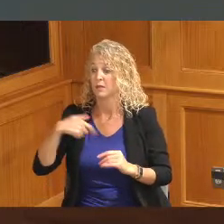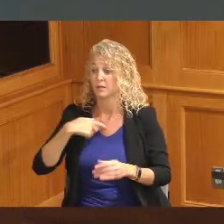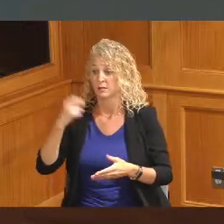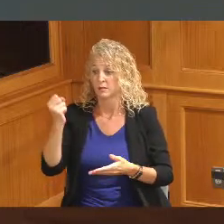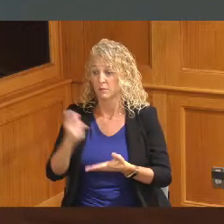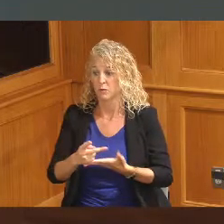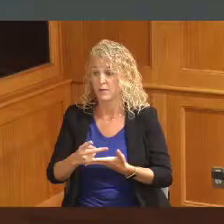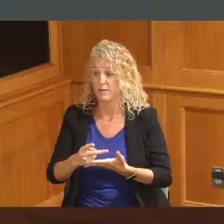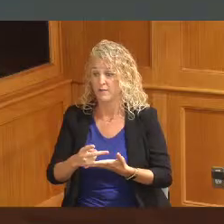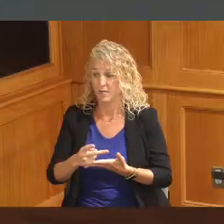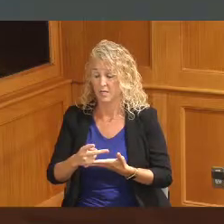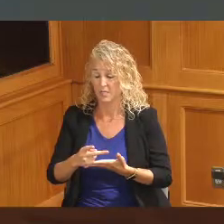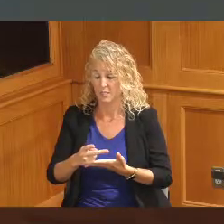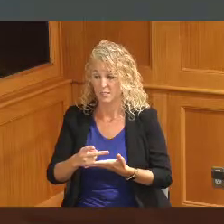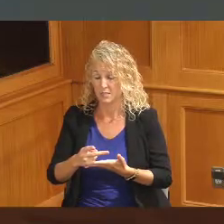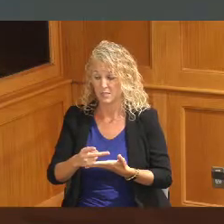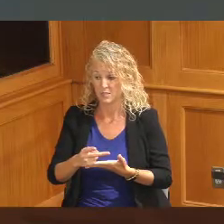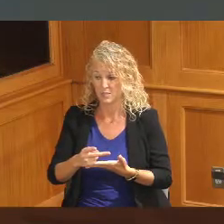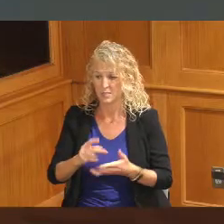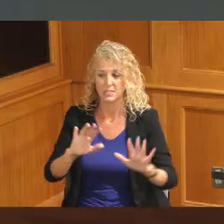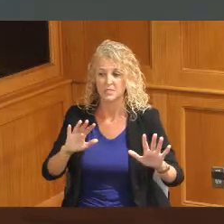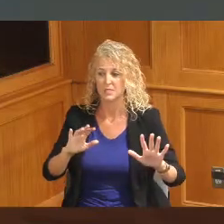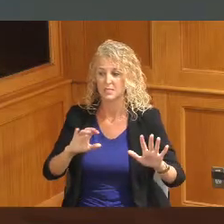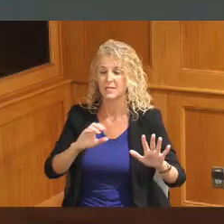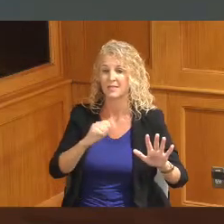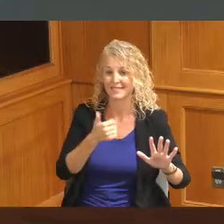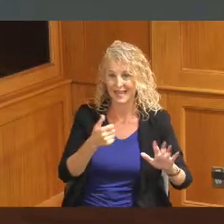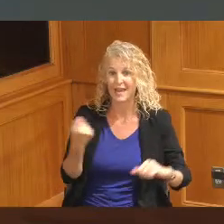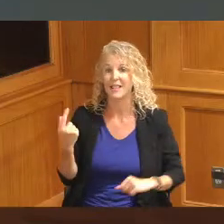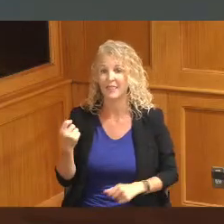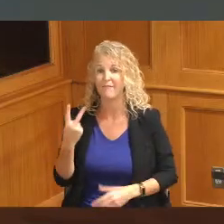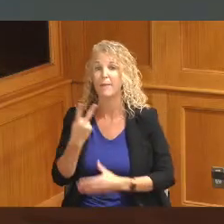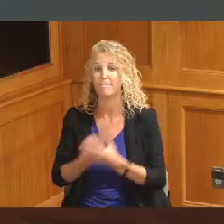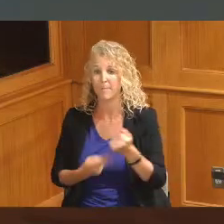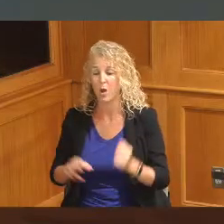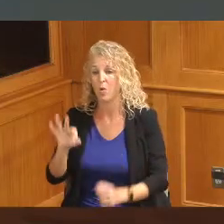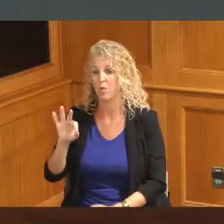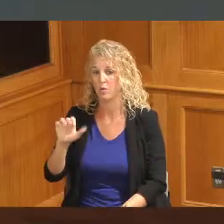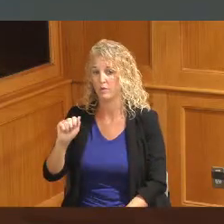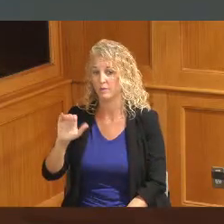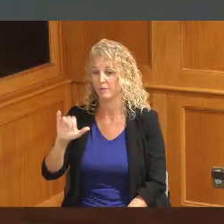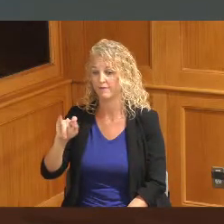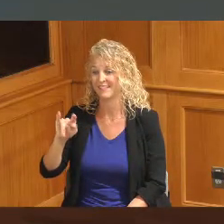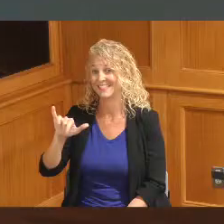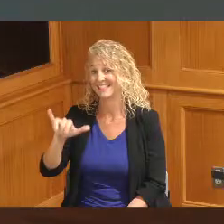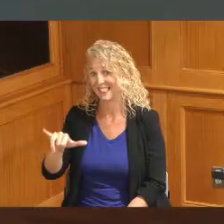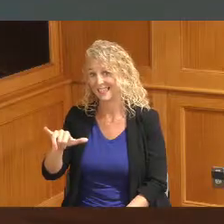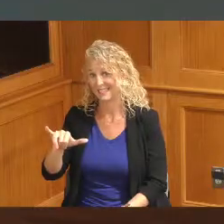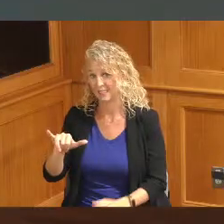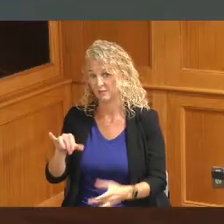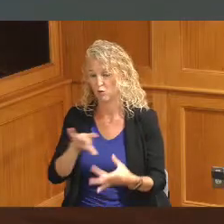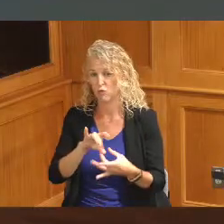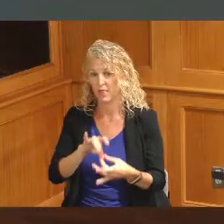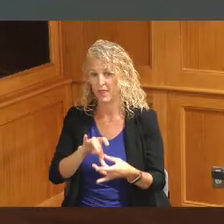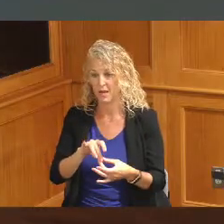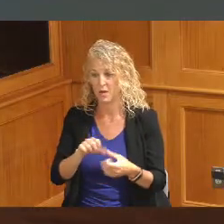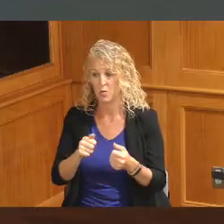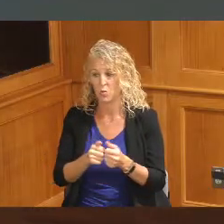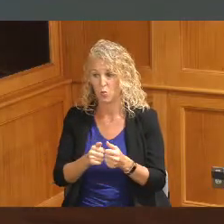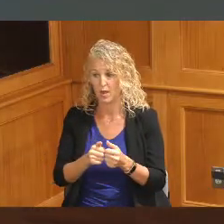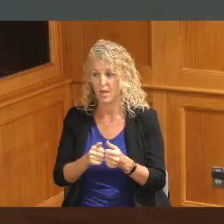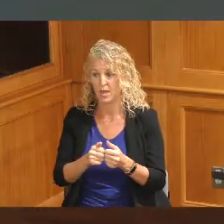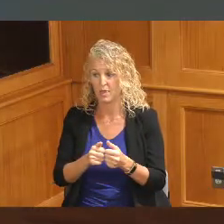a facilities item. Actually, items number 10 and 11 are both facility items. They relate to